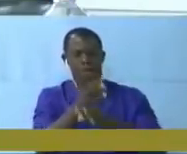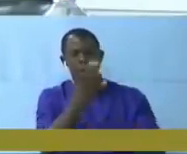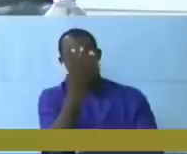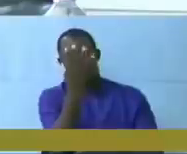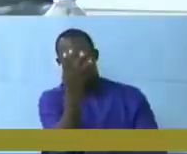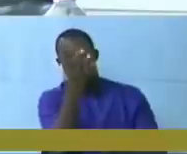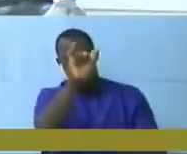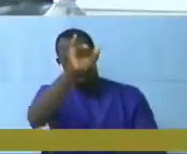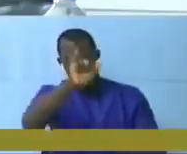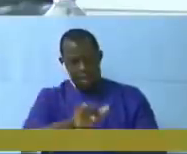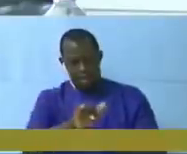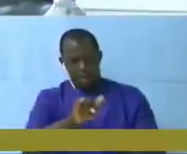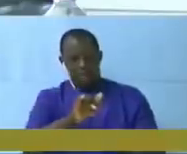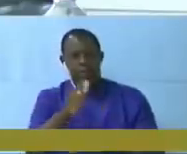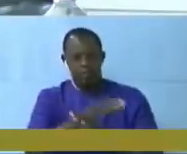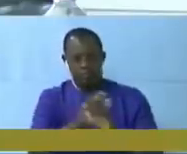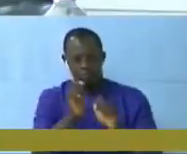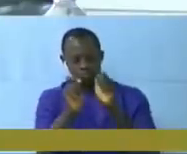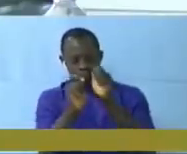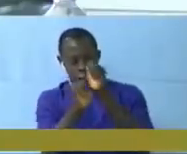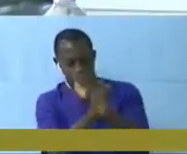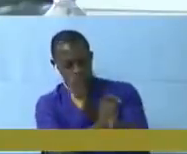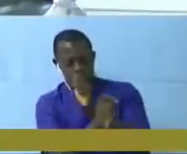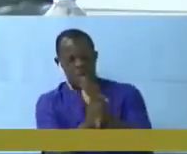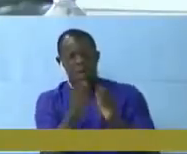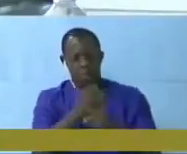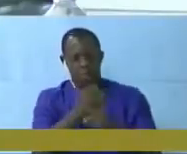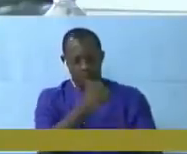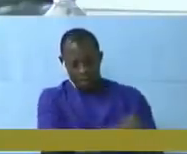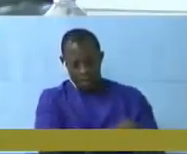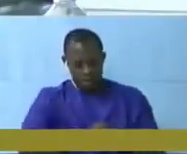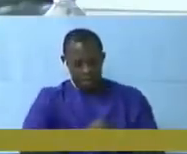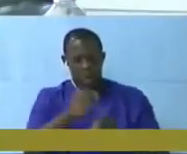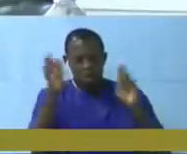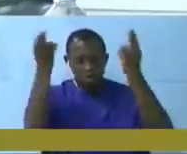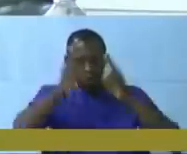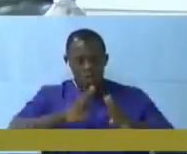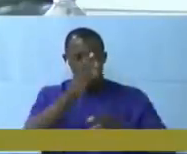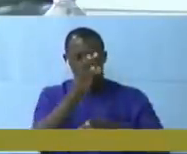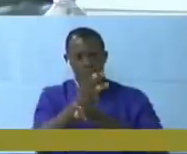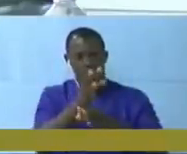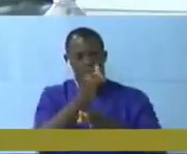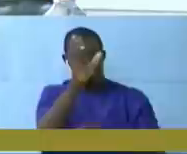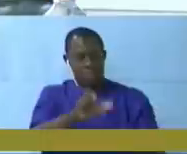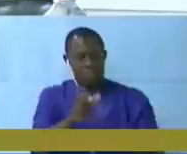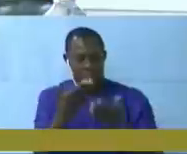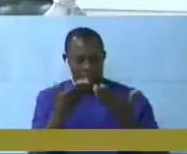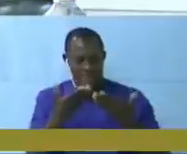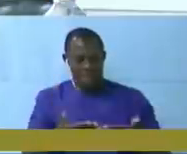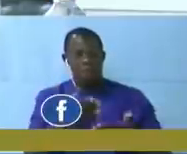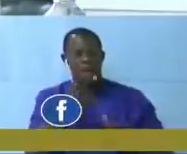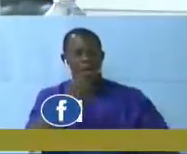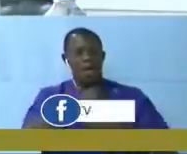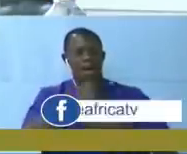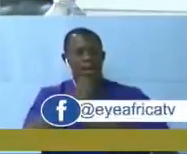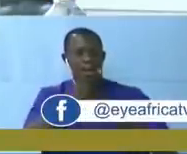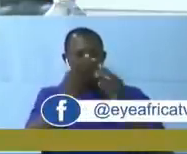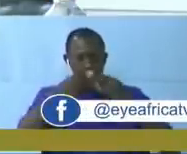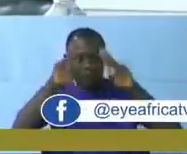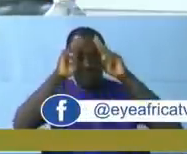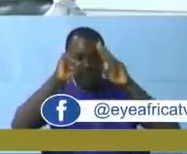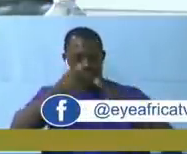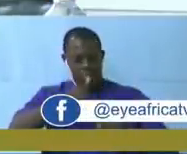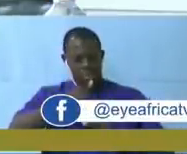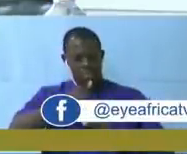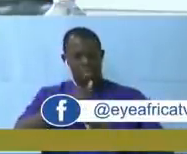to criminal law. I have been the criminal law lecturer at the university. Even last week I had